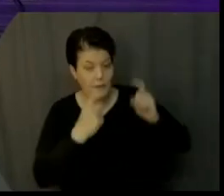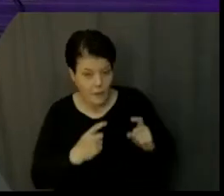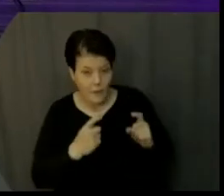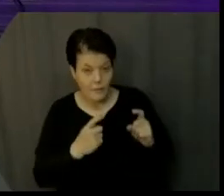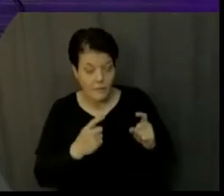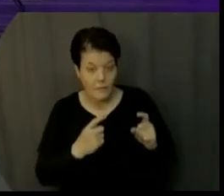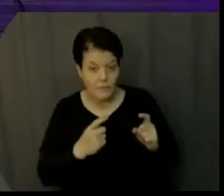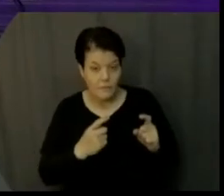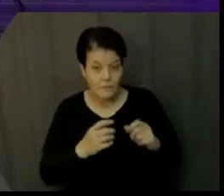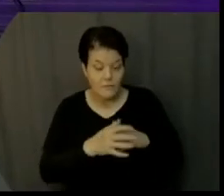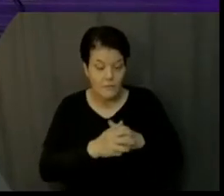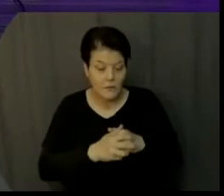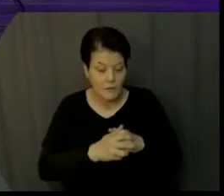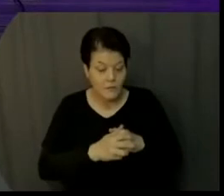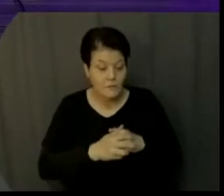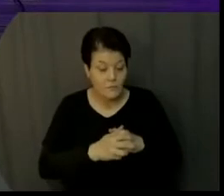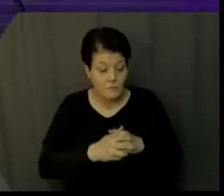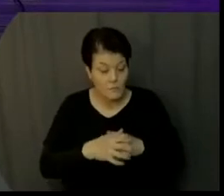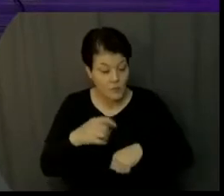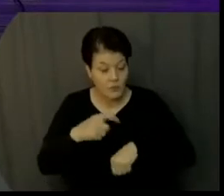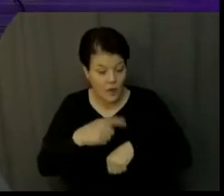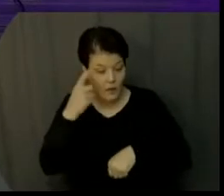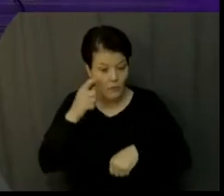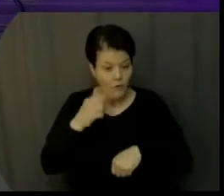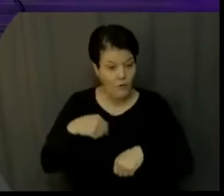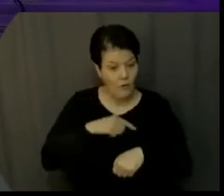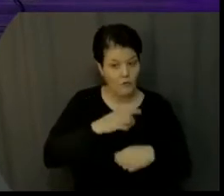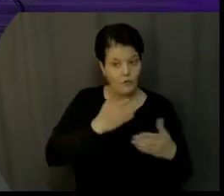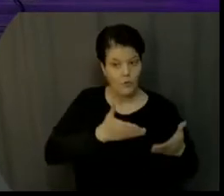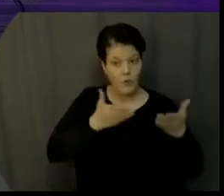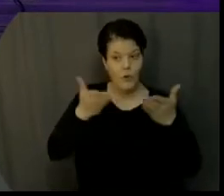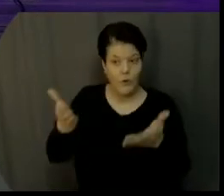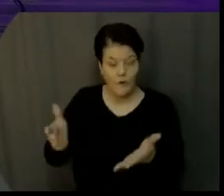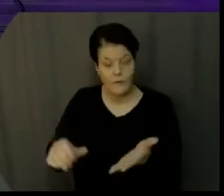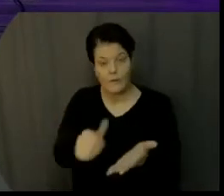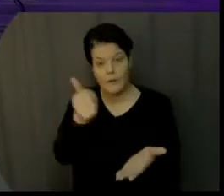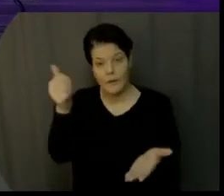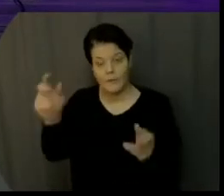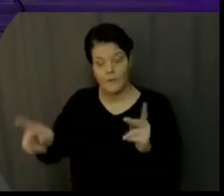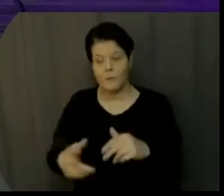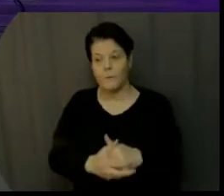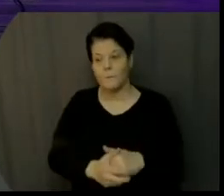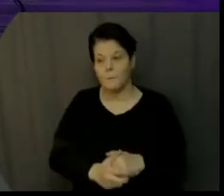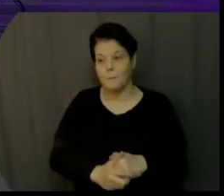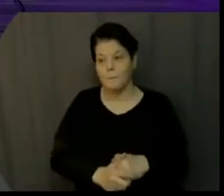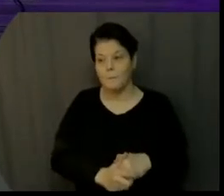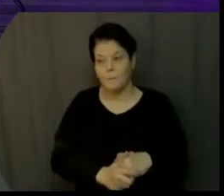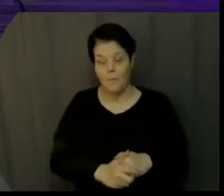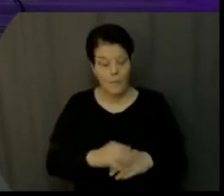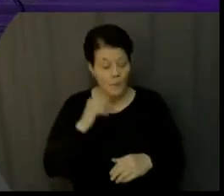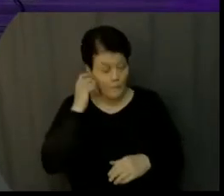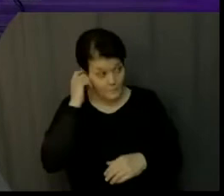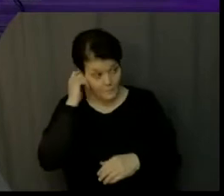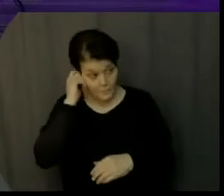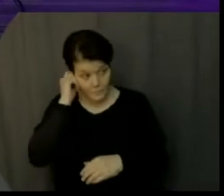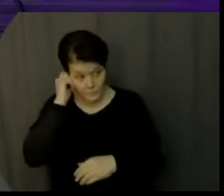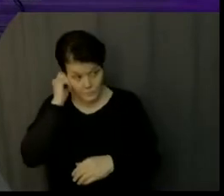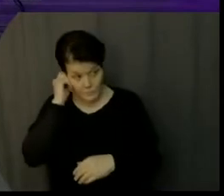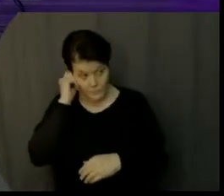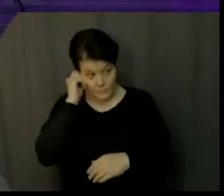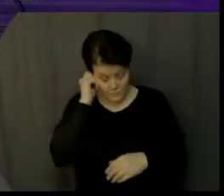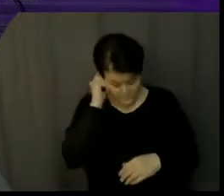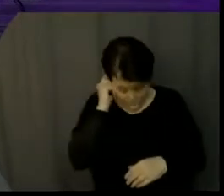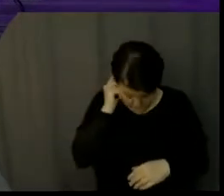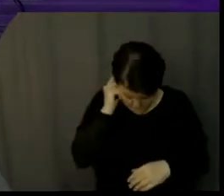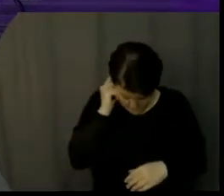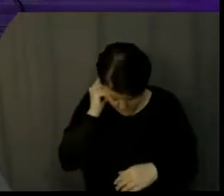hey, let's start praying together. Let's start practicing faith together. And so as this is in your hands,